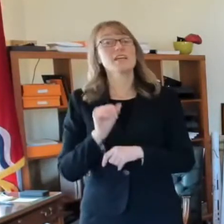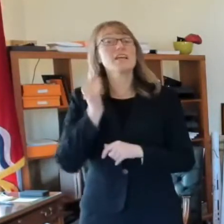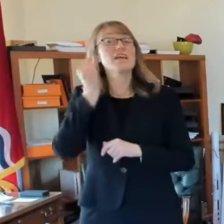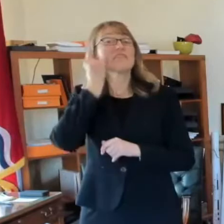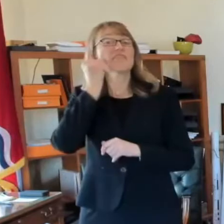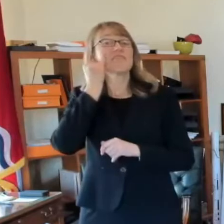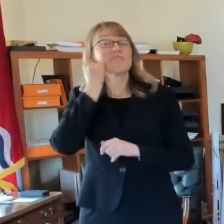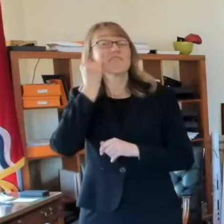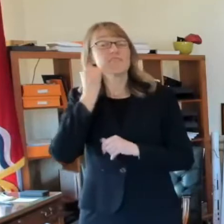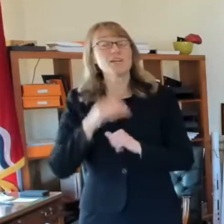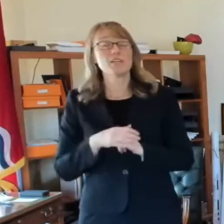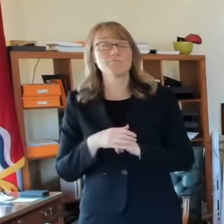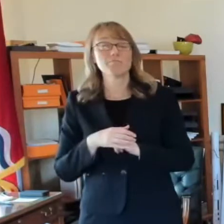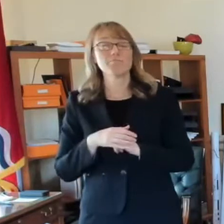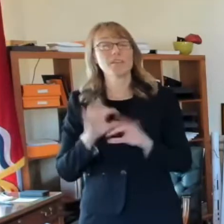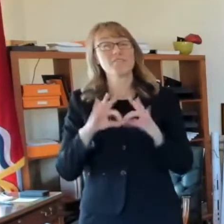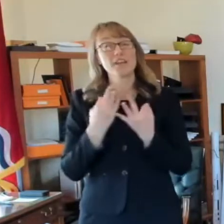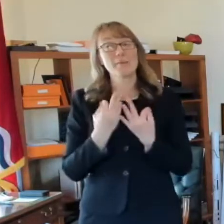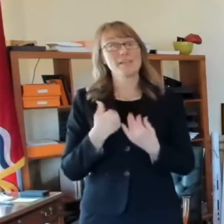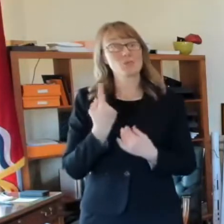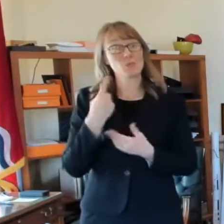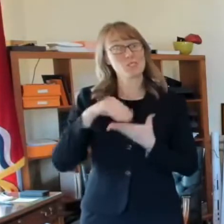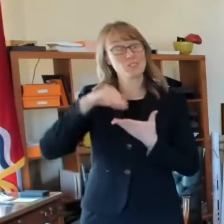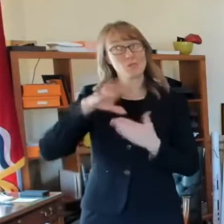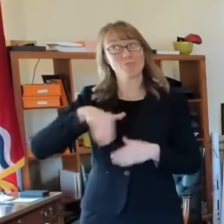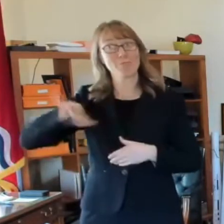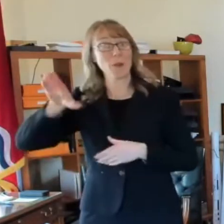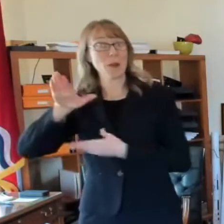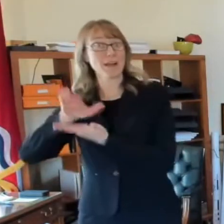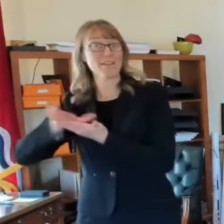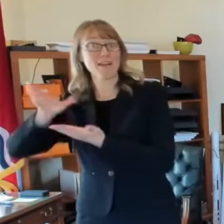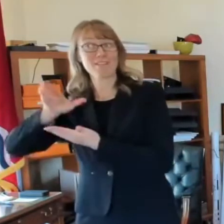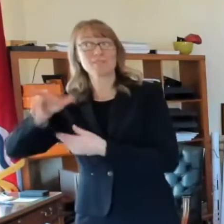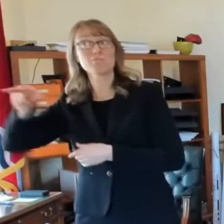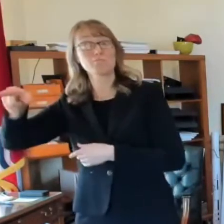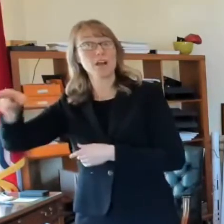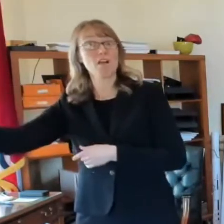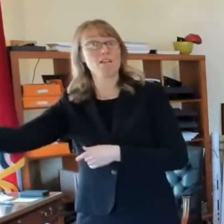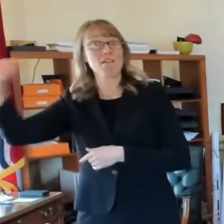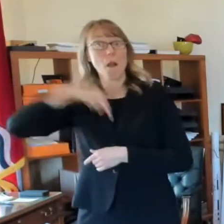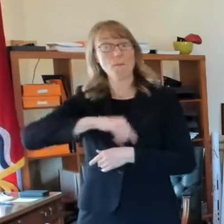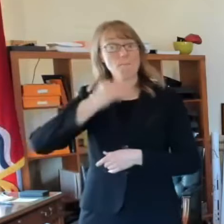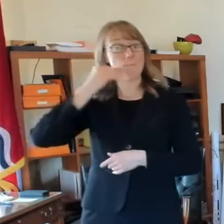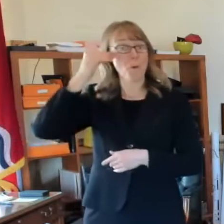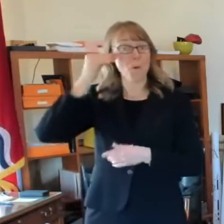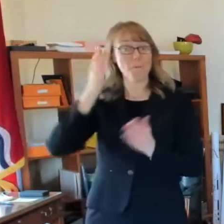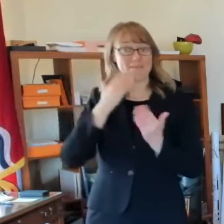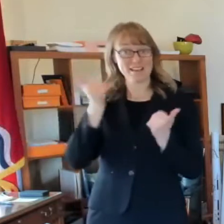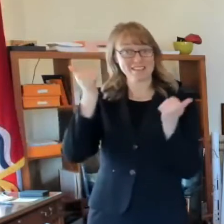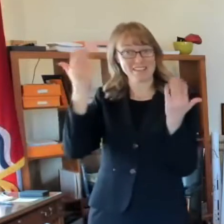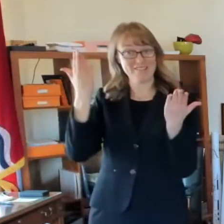about them bringing more COVID to the community? Well, I think that's a good question, but it goes both